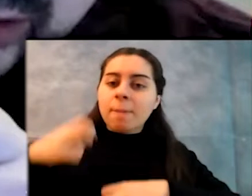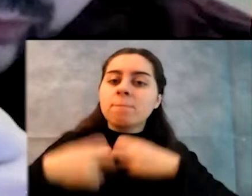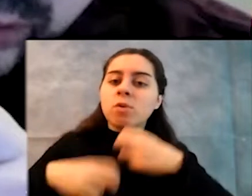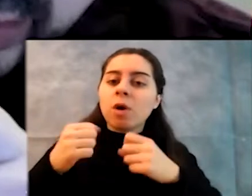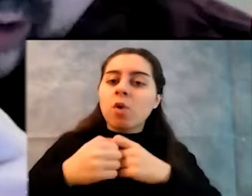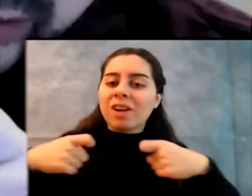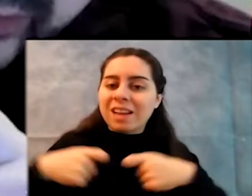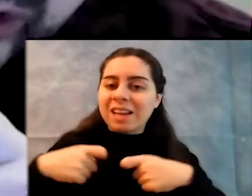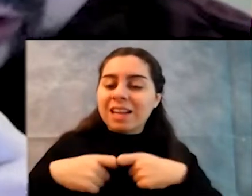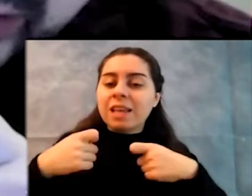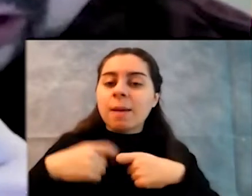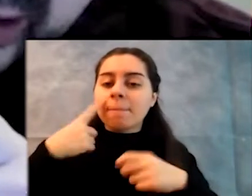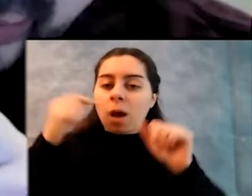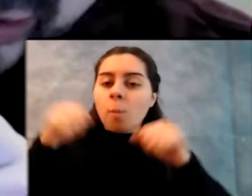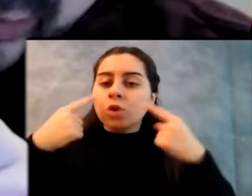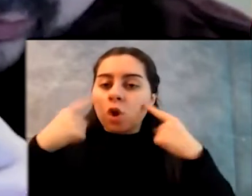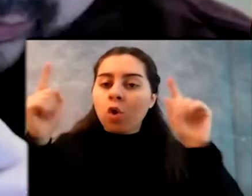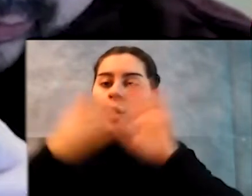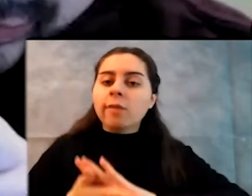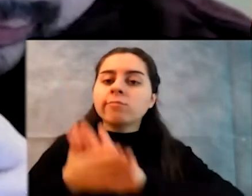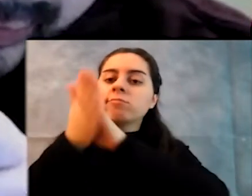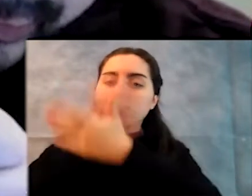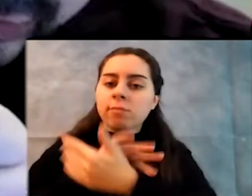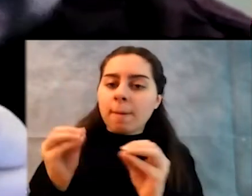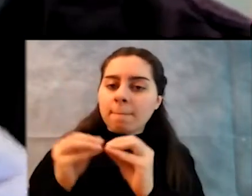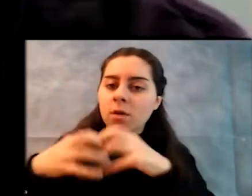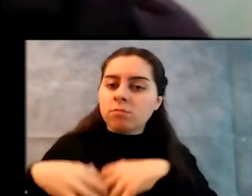and transform power from the ground up.